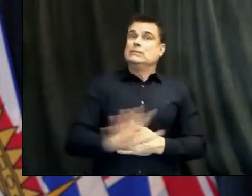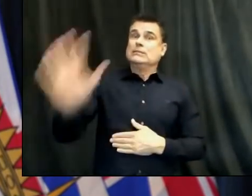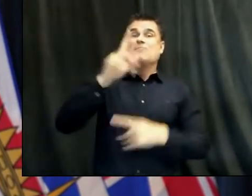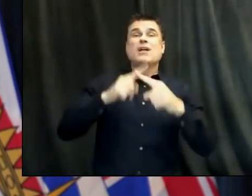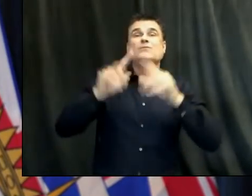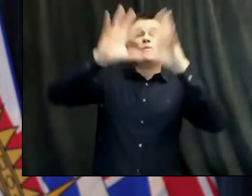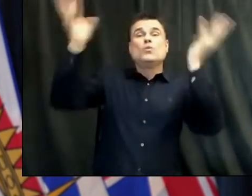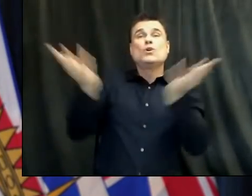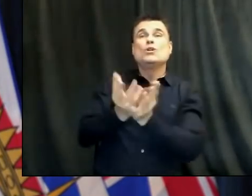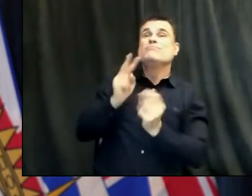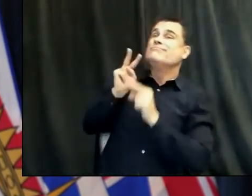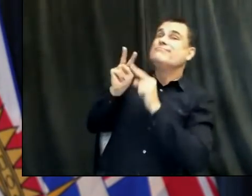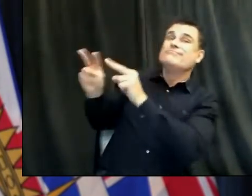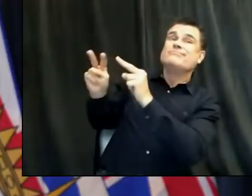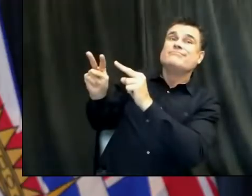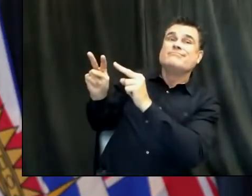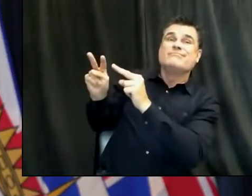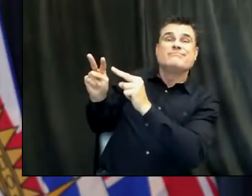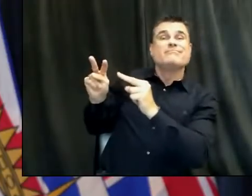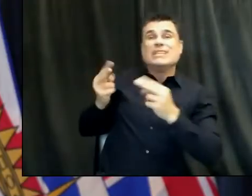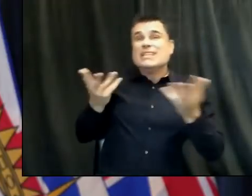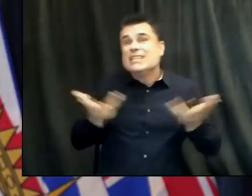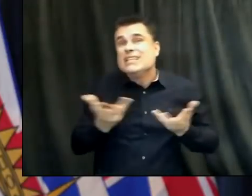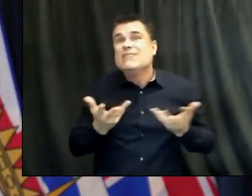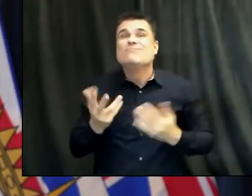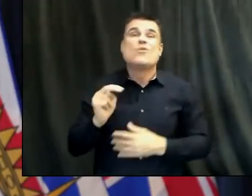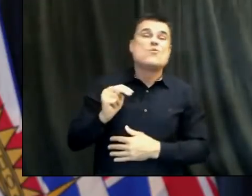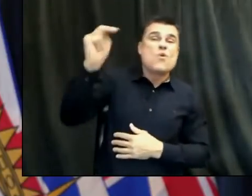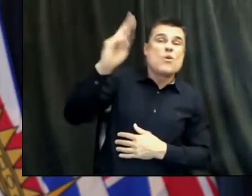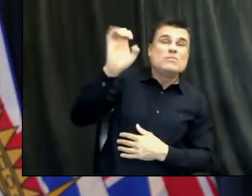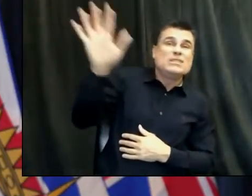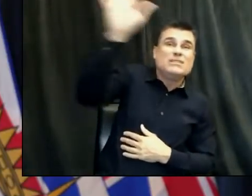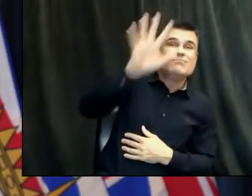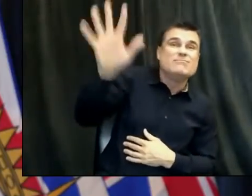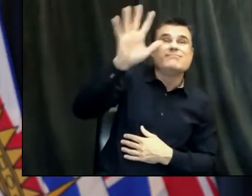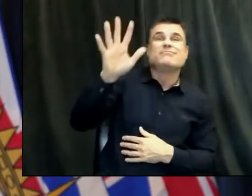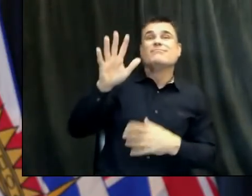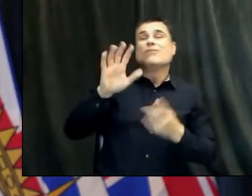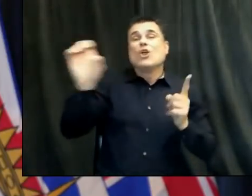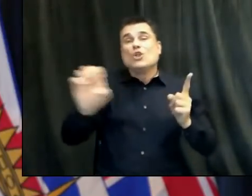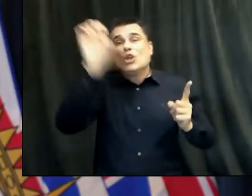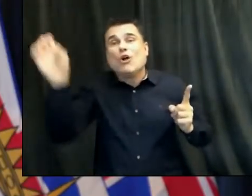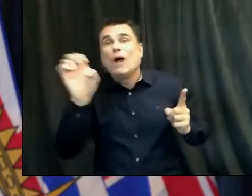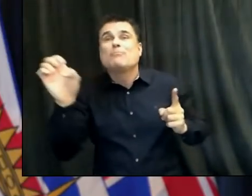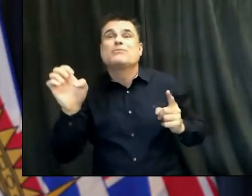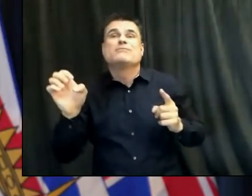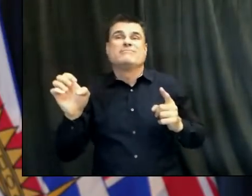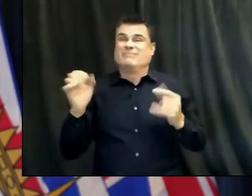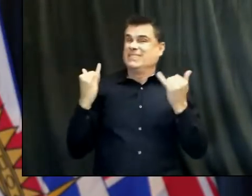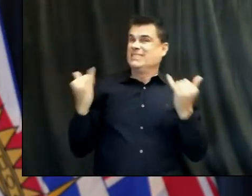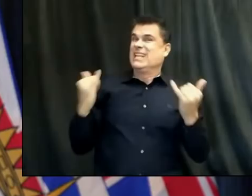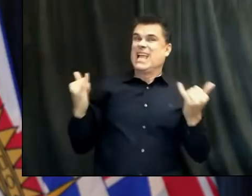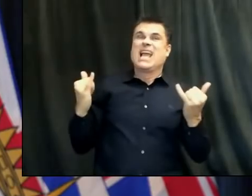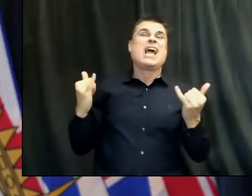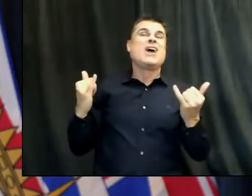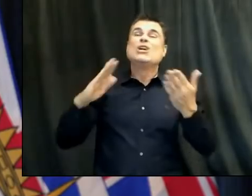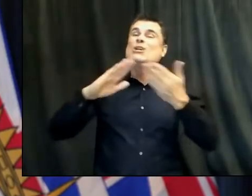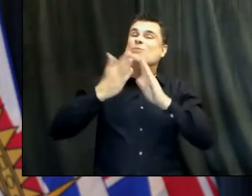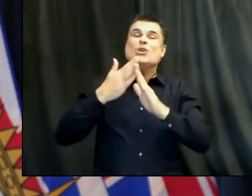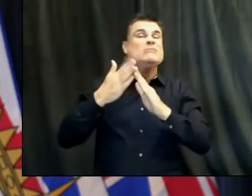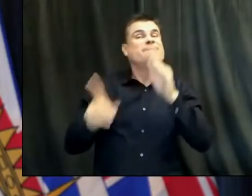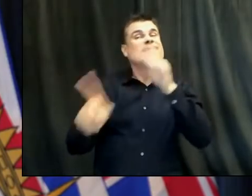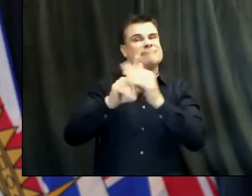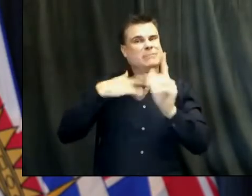Northern Hemisphere, across this country, in Europe, and other places, we are seeing a much higher level of community